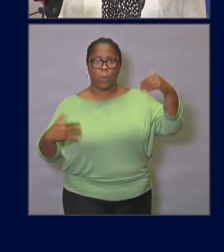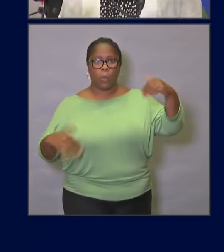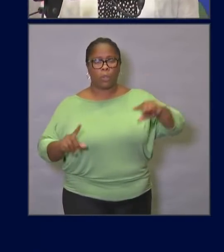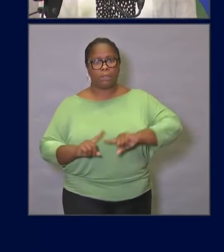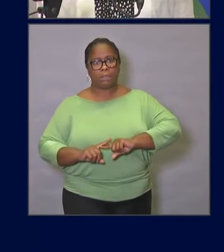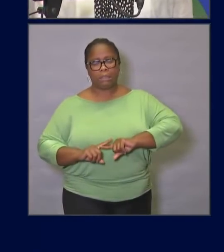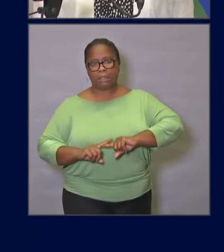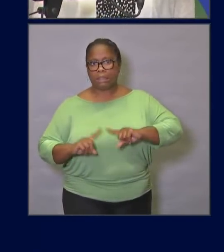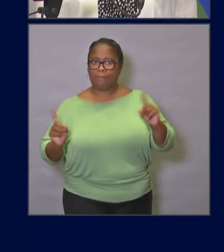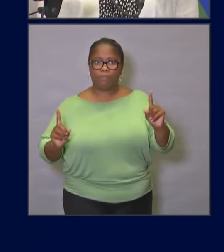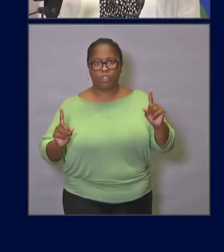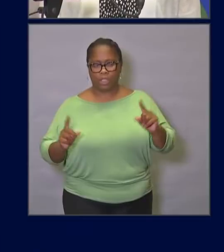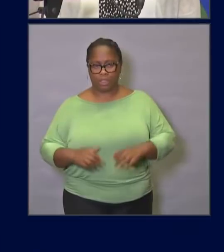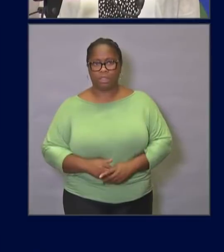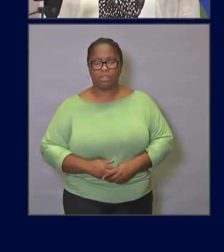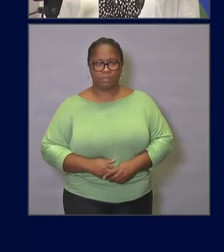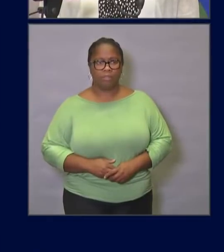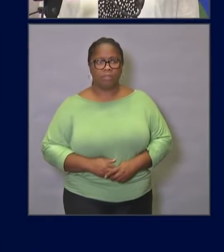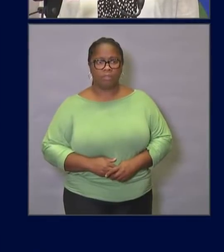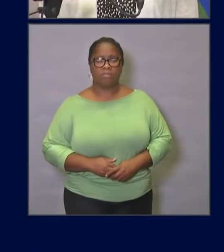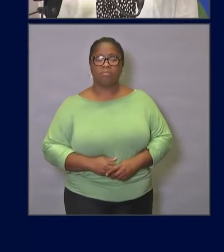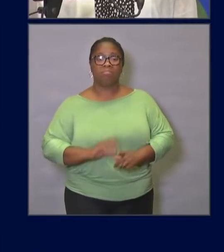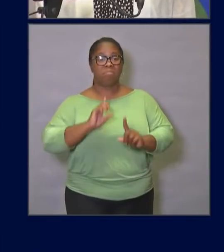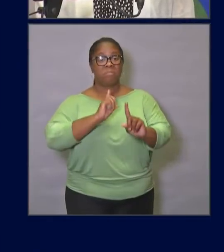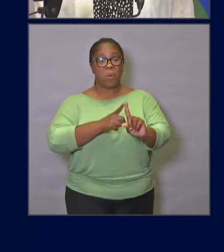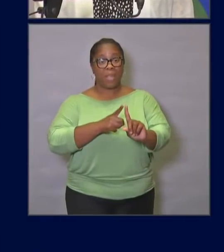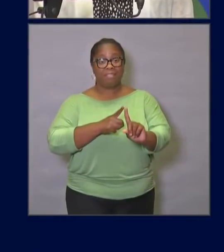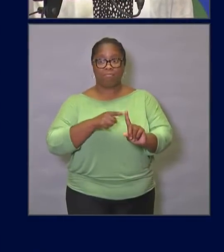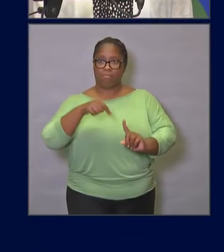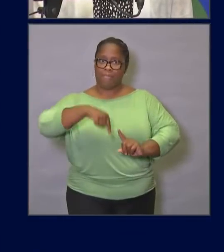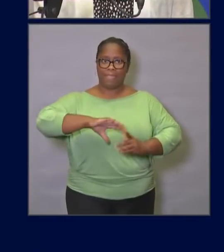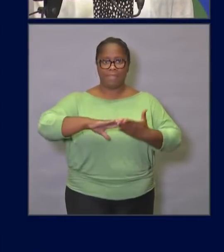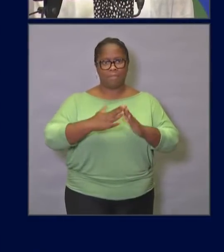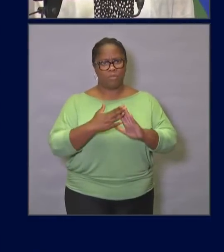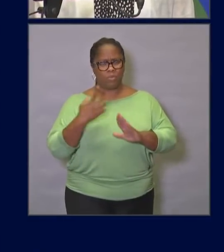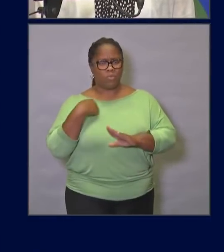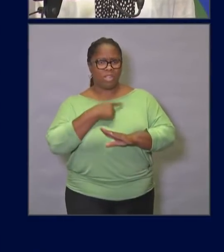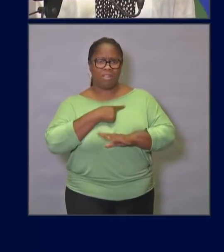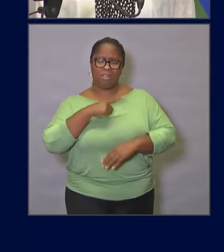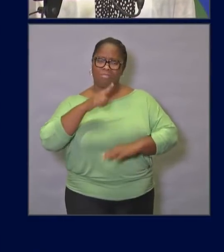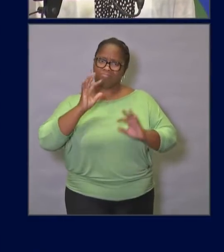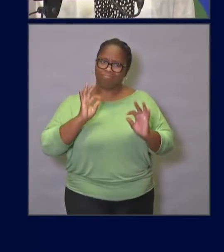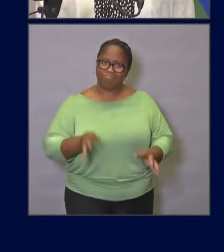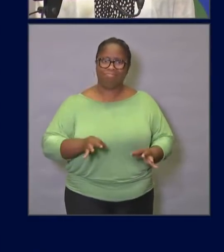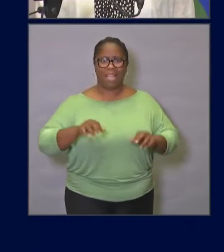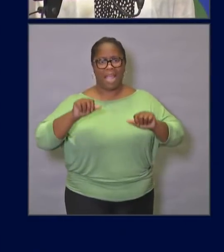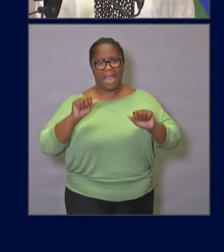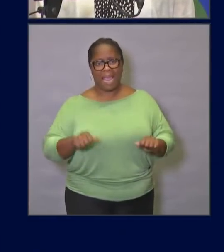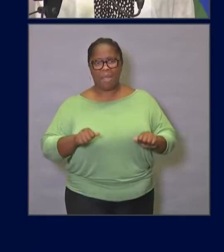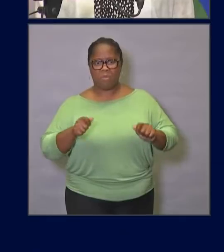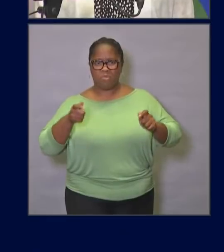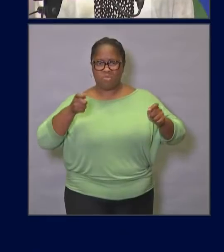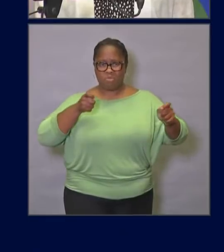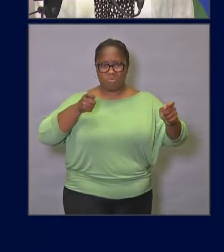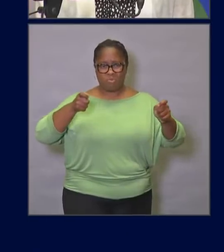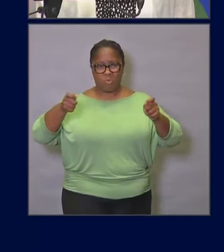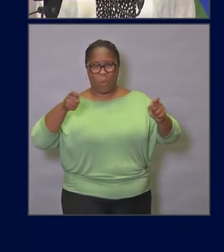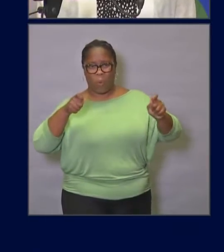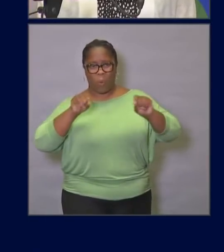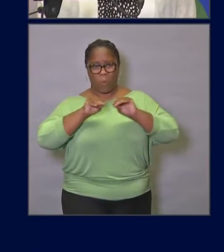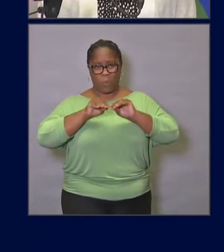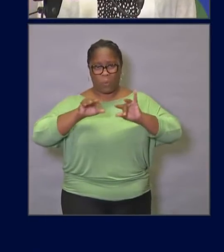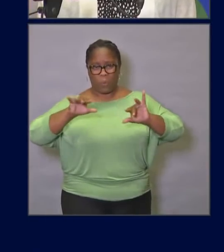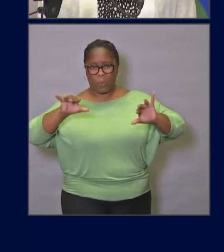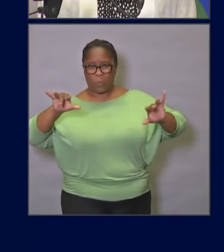in magnitude. The point being that as a community, we are, again, absolutely able to get this virus under control. We